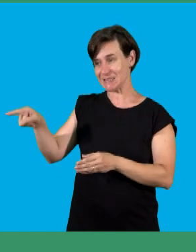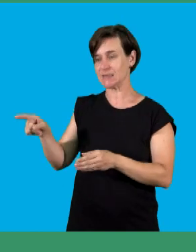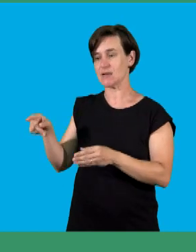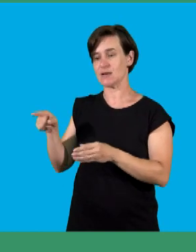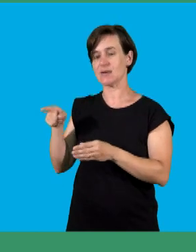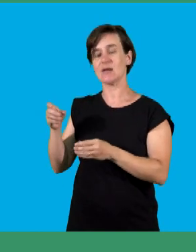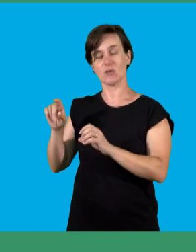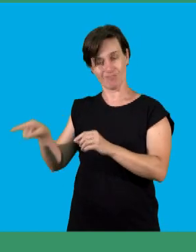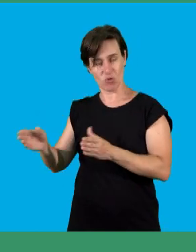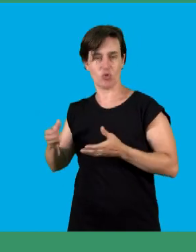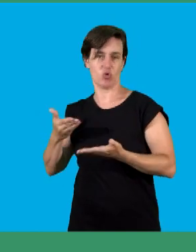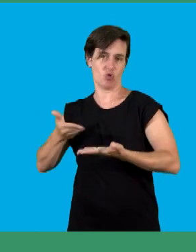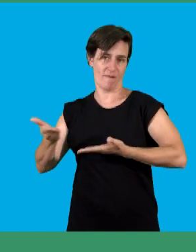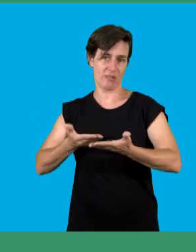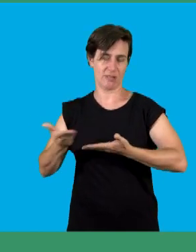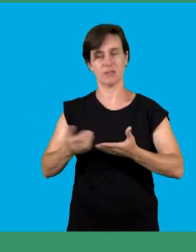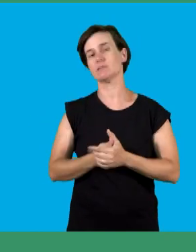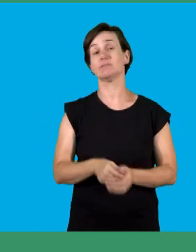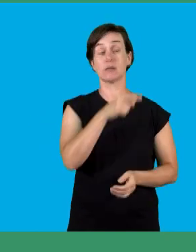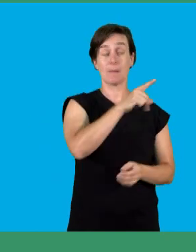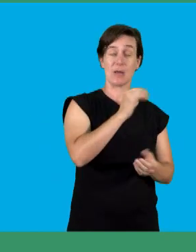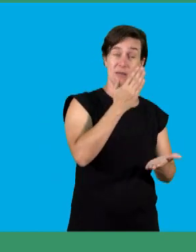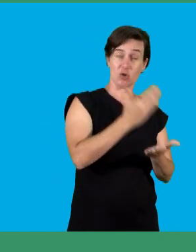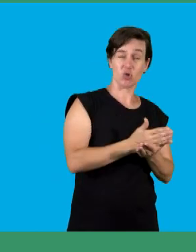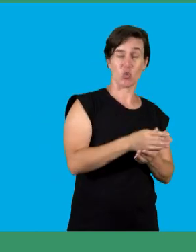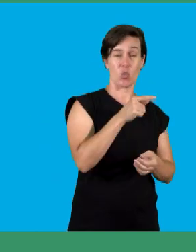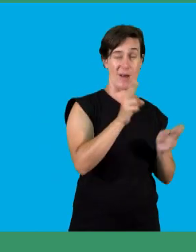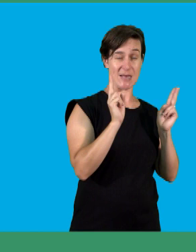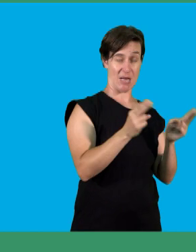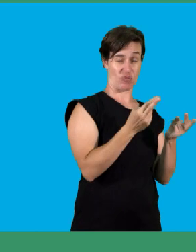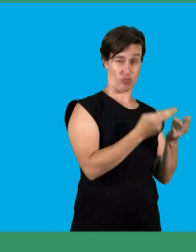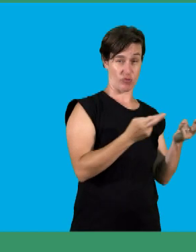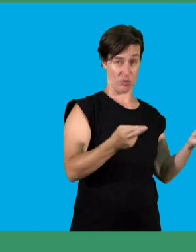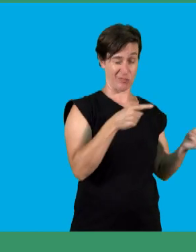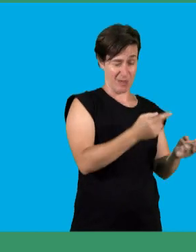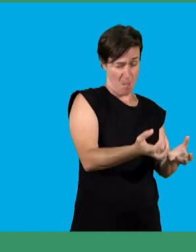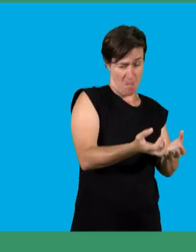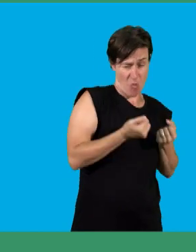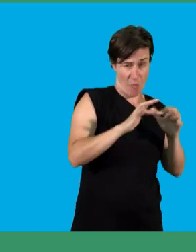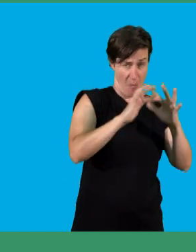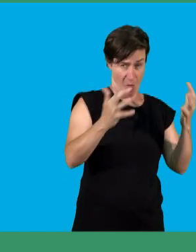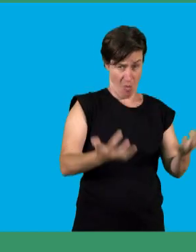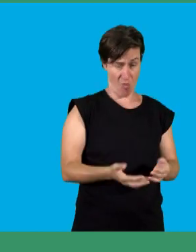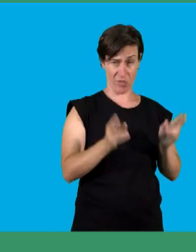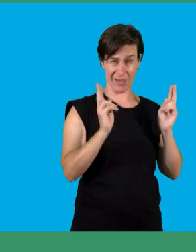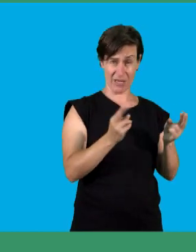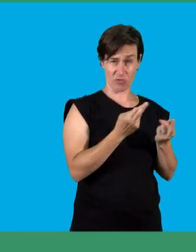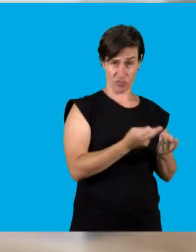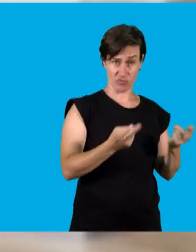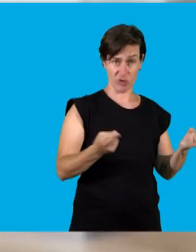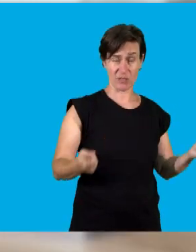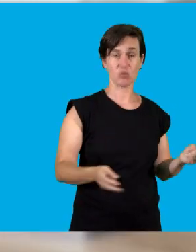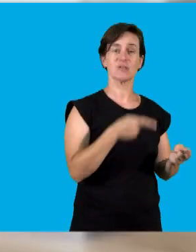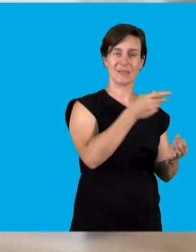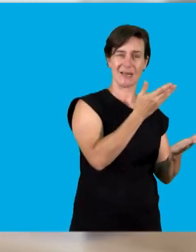sector deals with services. The primary sector, if they want to insure those natural resources that they have extracted from nature, they